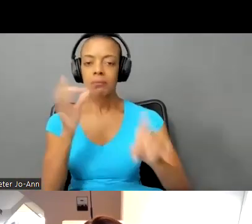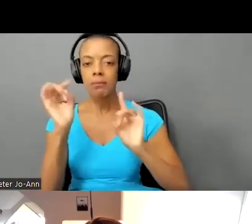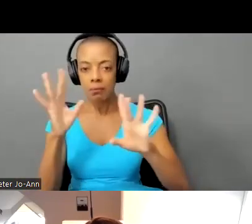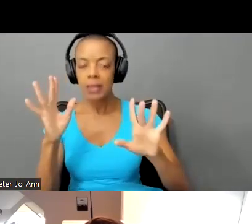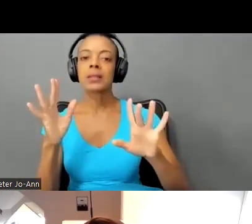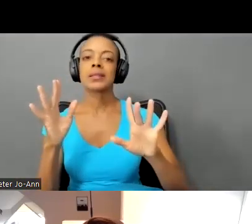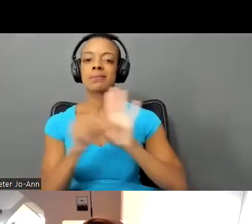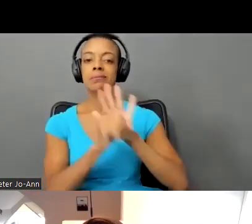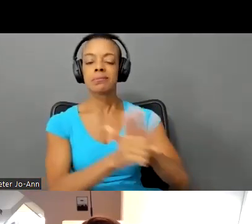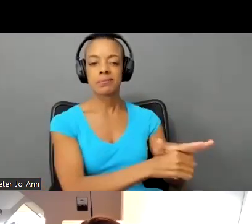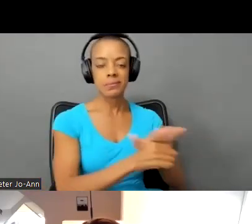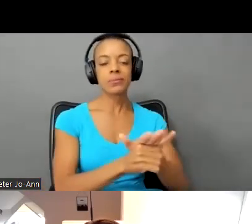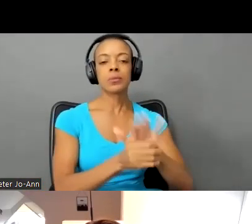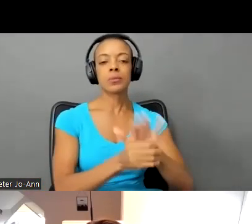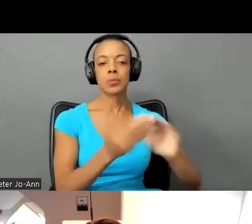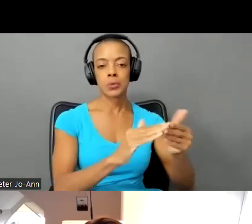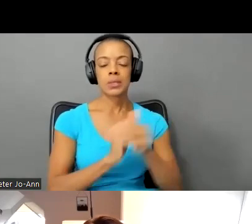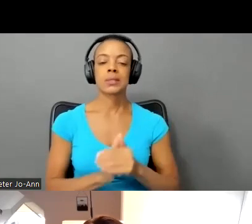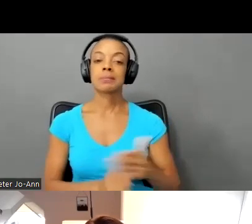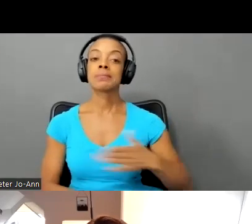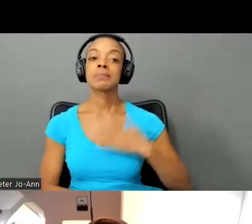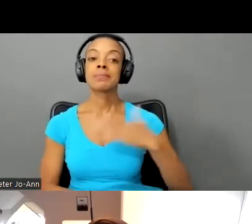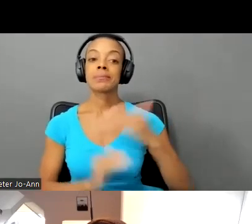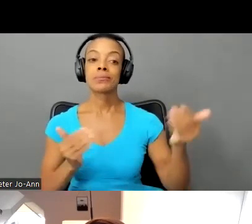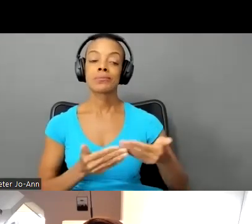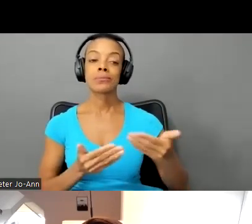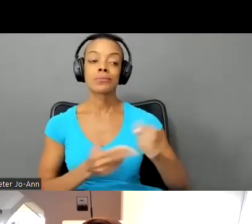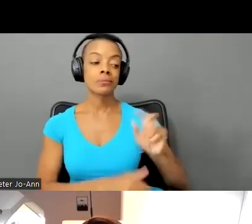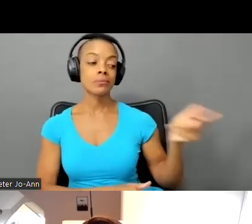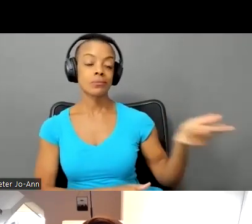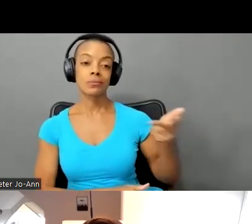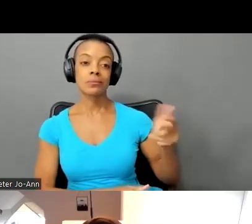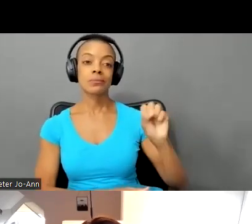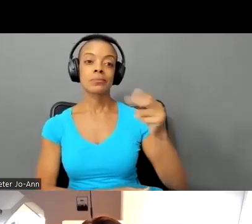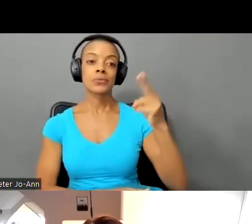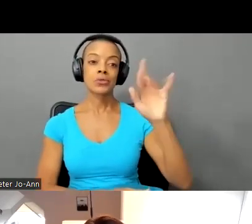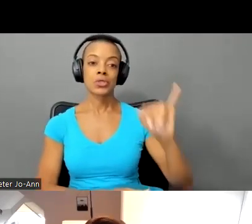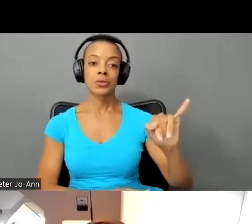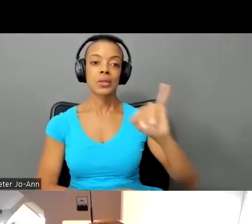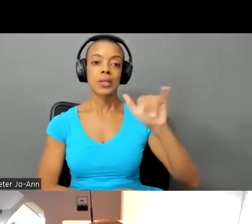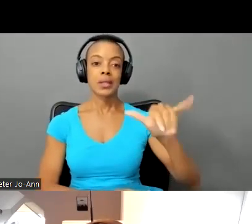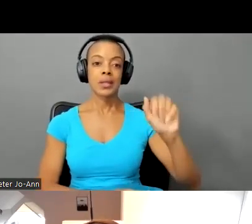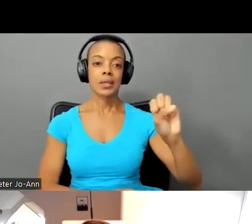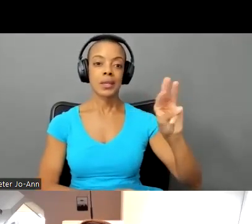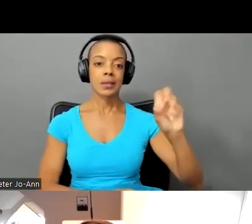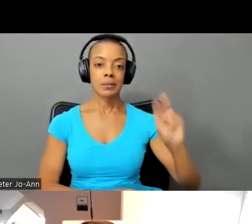I'm happy today to be joined by our panelists, Shari Graydon, Yasmin Jiwani, and Jennifer